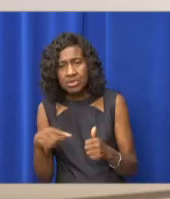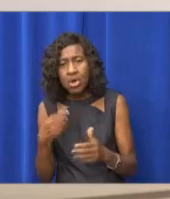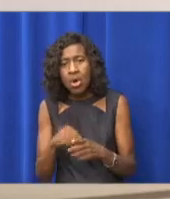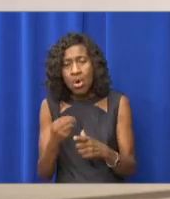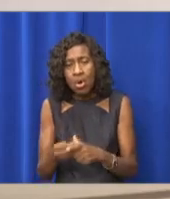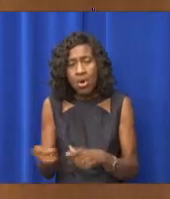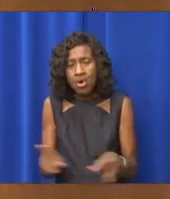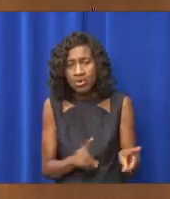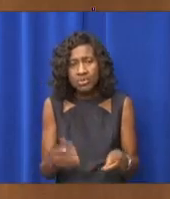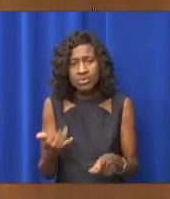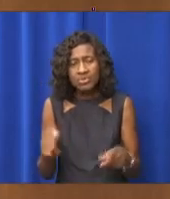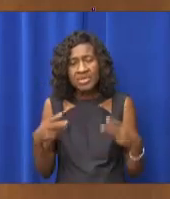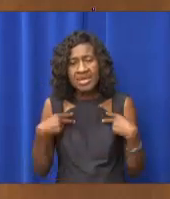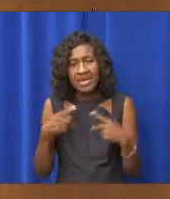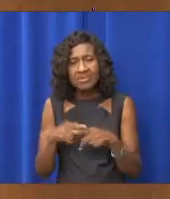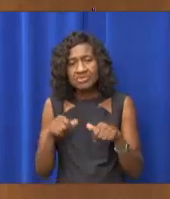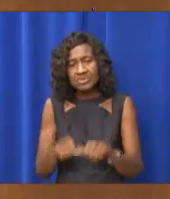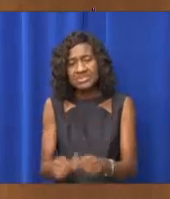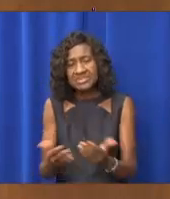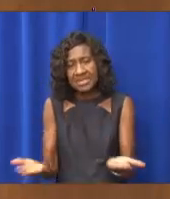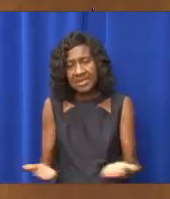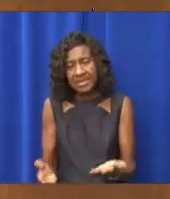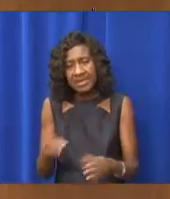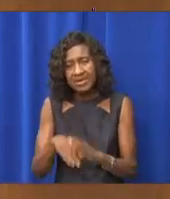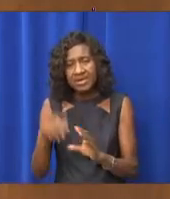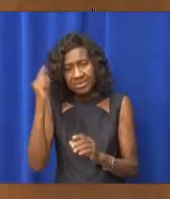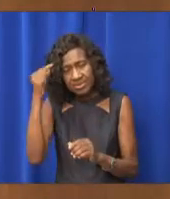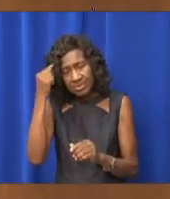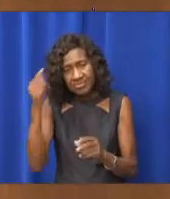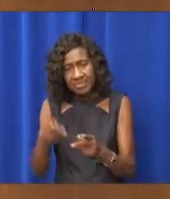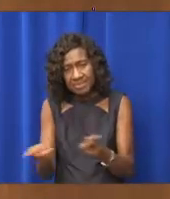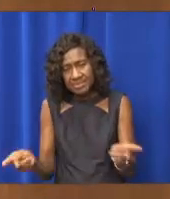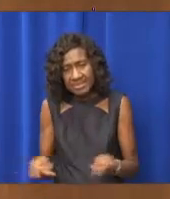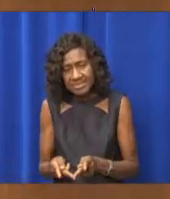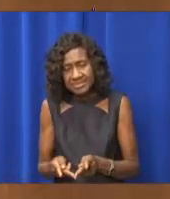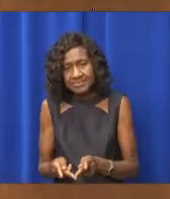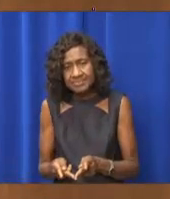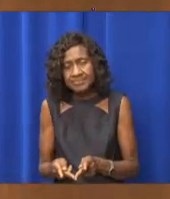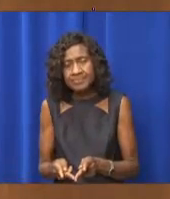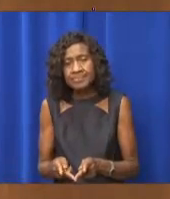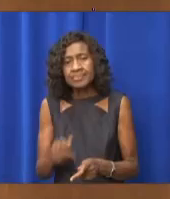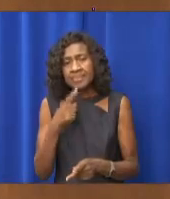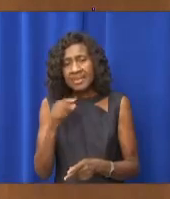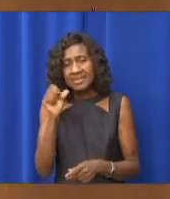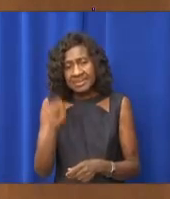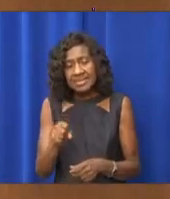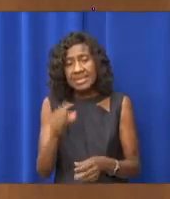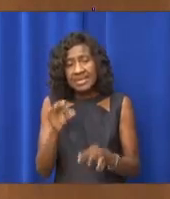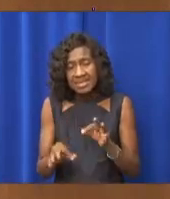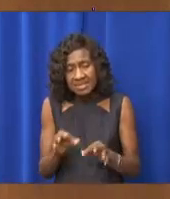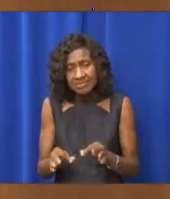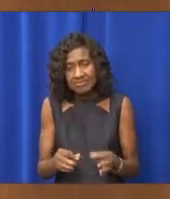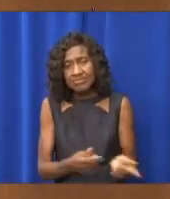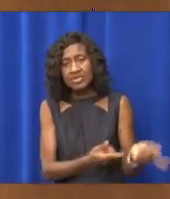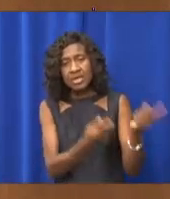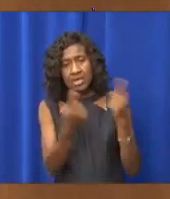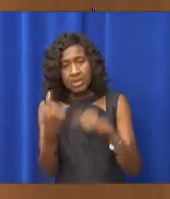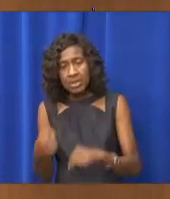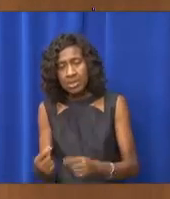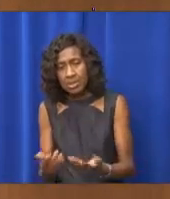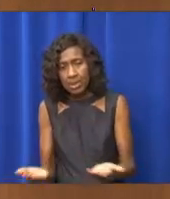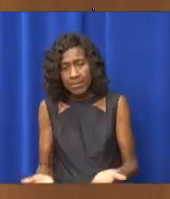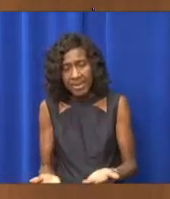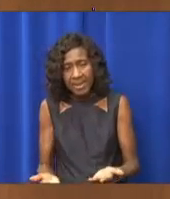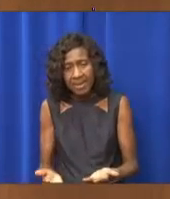The people coming back to the Cayman Islands will be required to stay in the government isolation facility on Grand Cayman